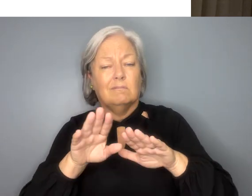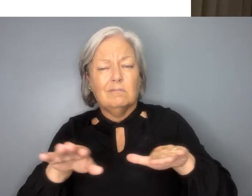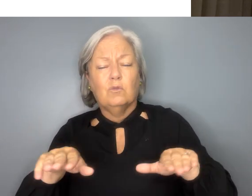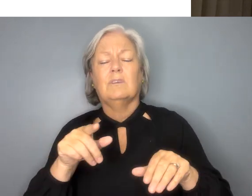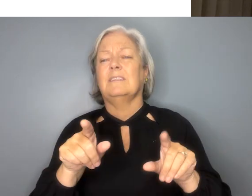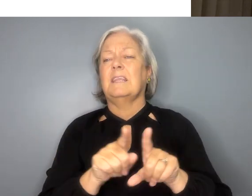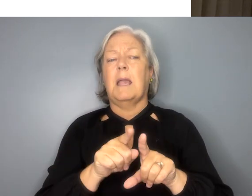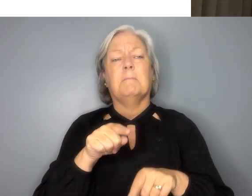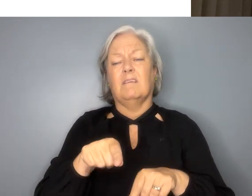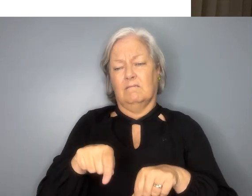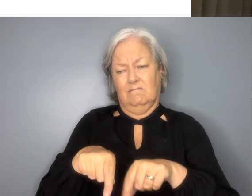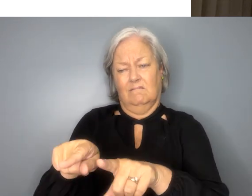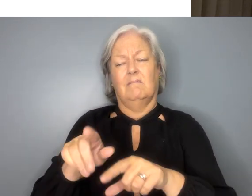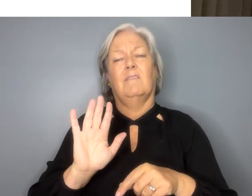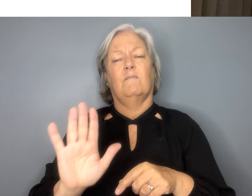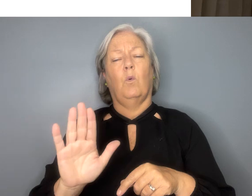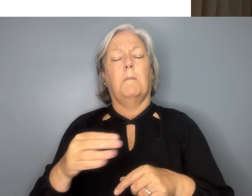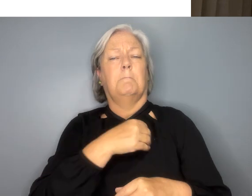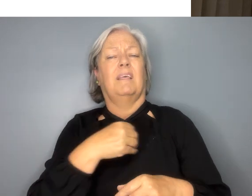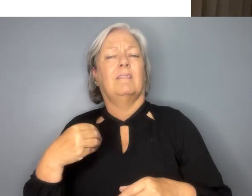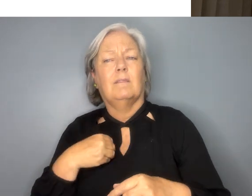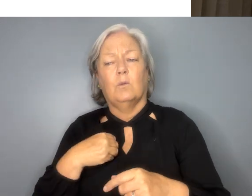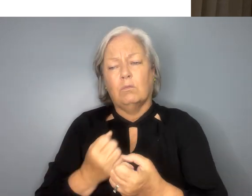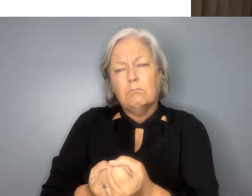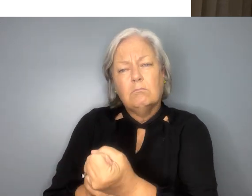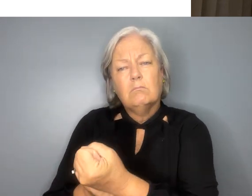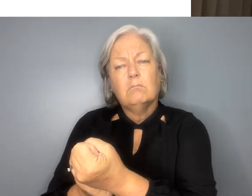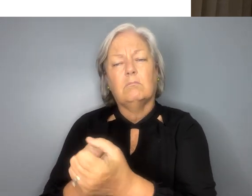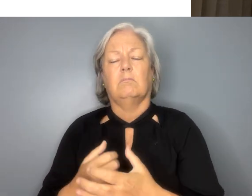been subjected to involuntary medical interventions.